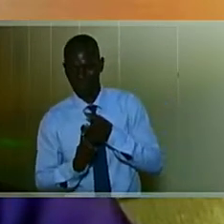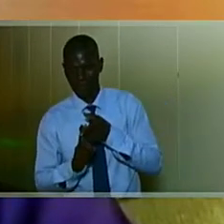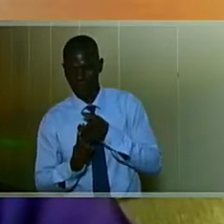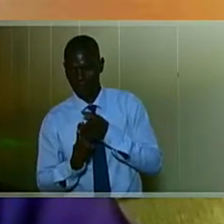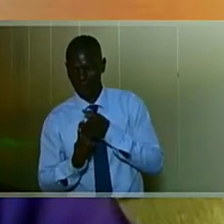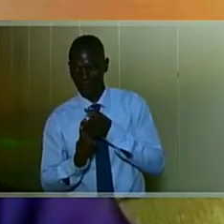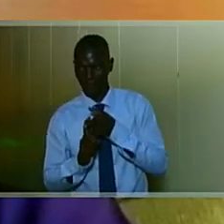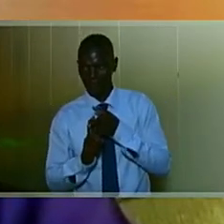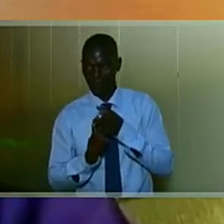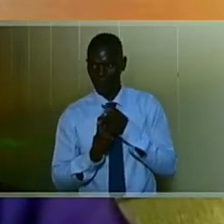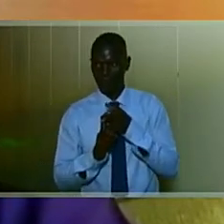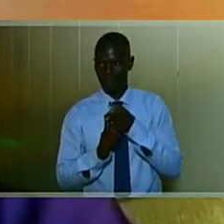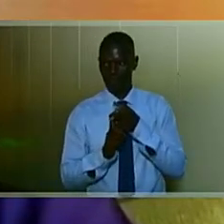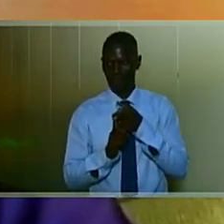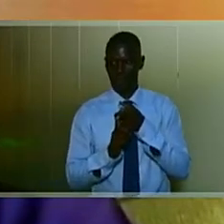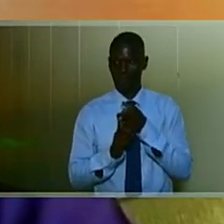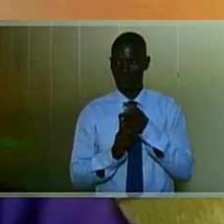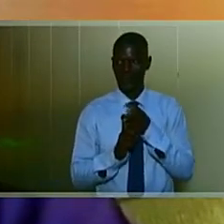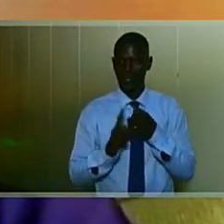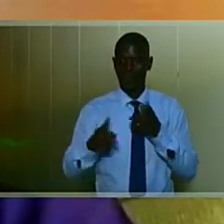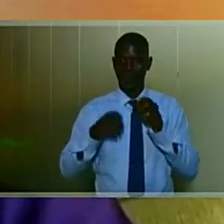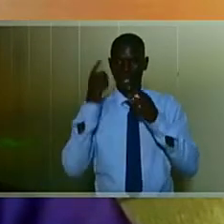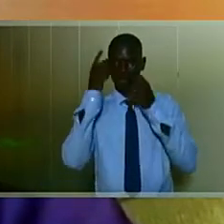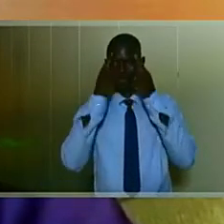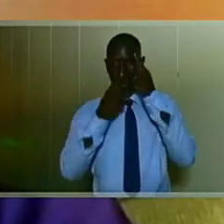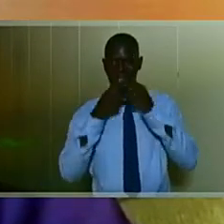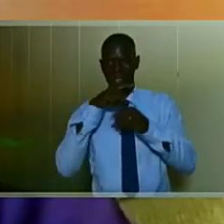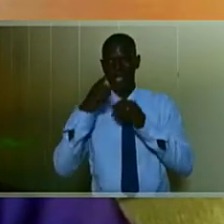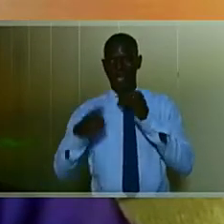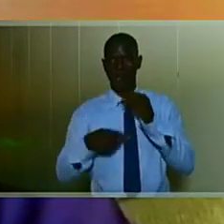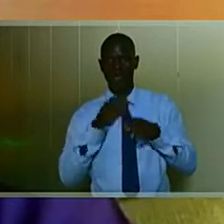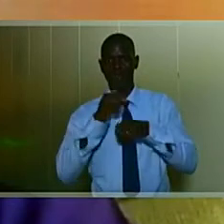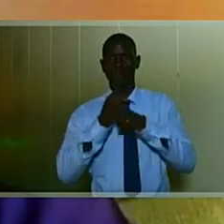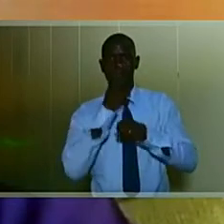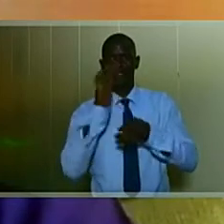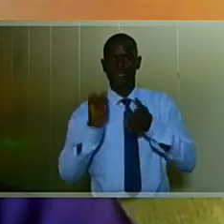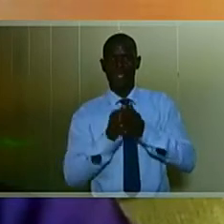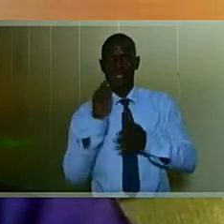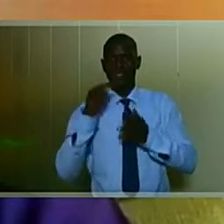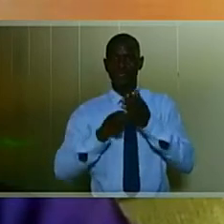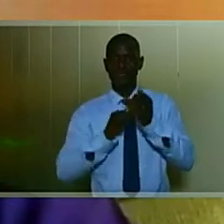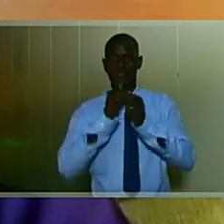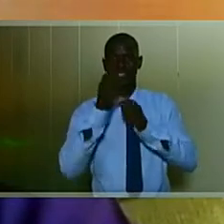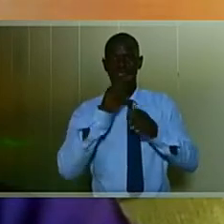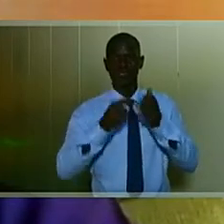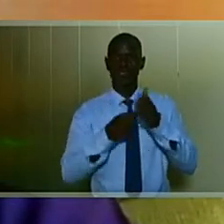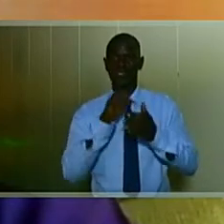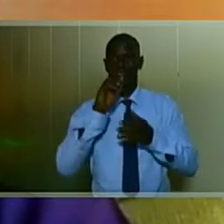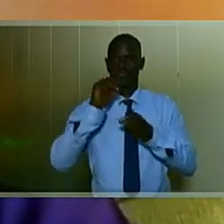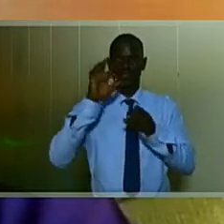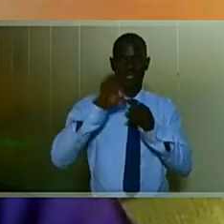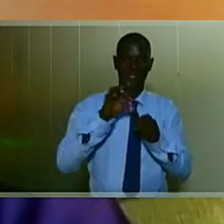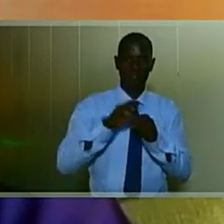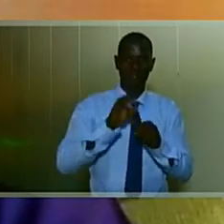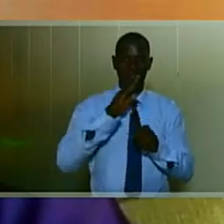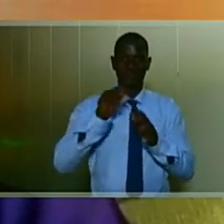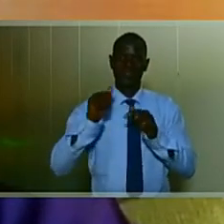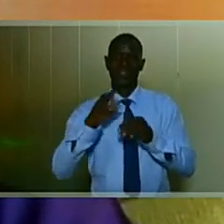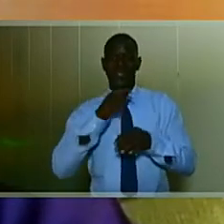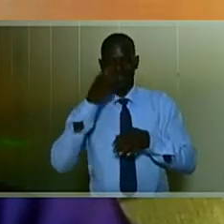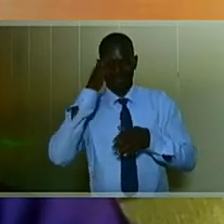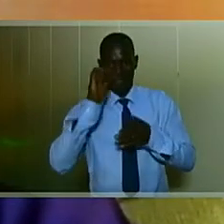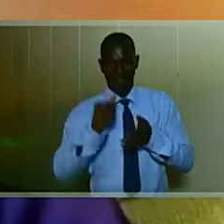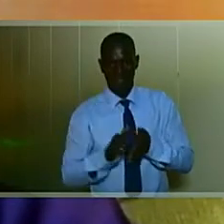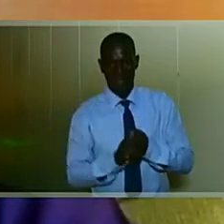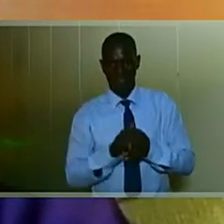mean, attack on any institution. We are concerned about ensuring timely passage of the electoral bill, and I think the least,